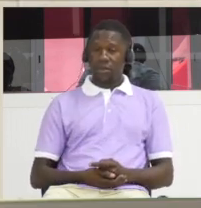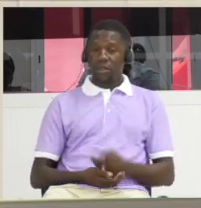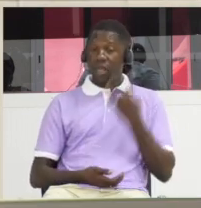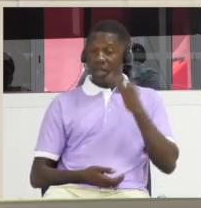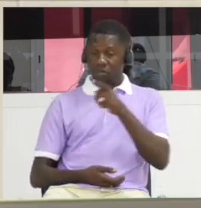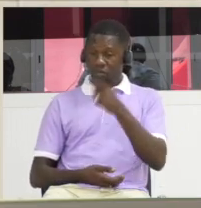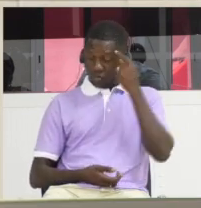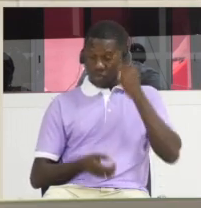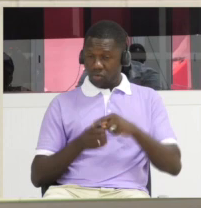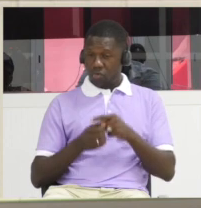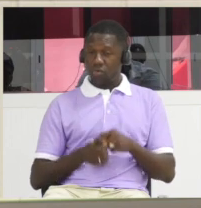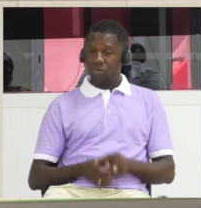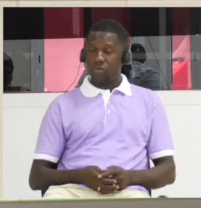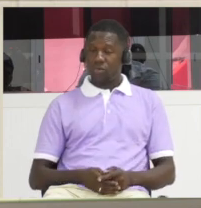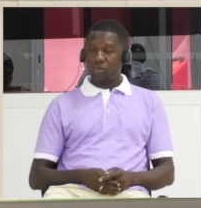As far as you know?